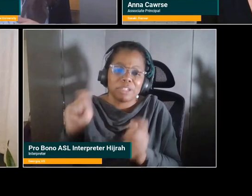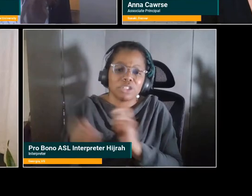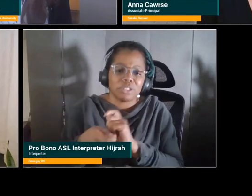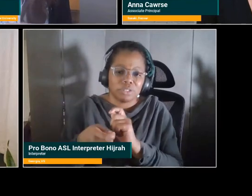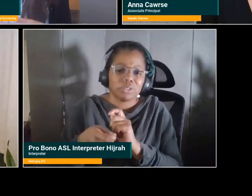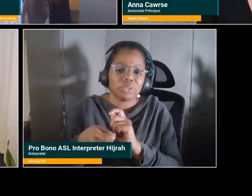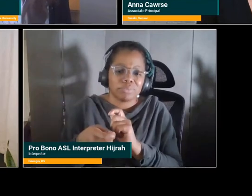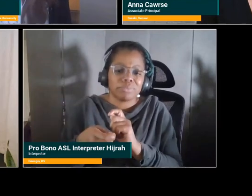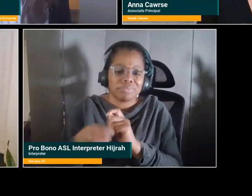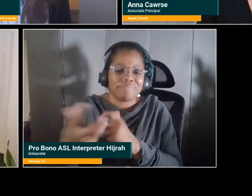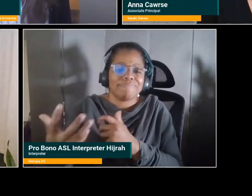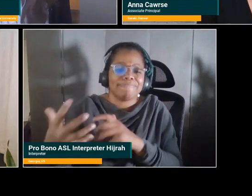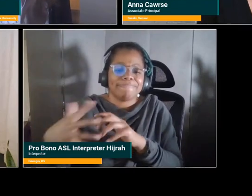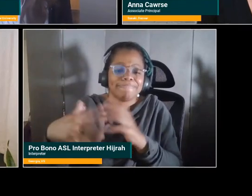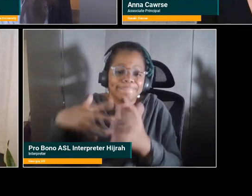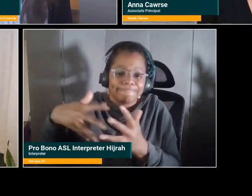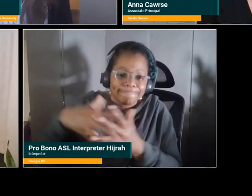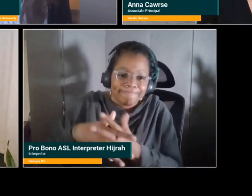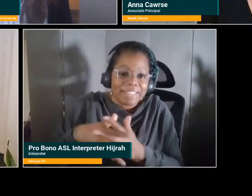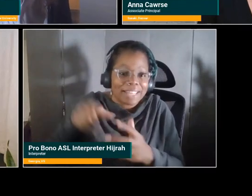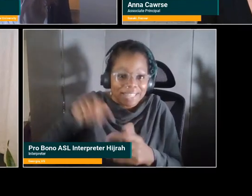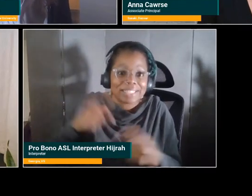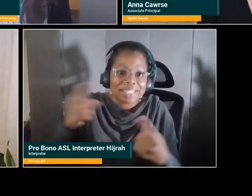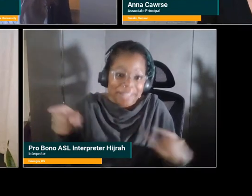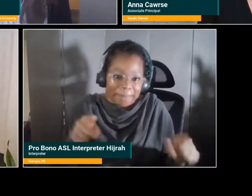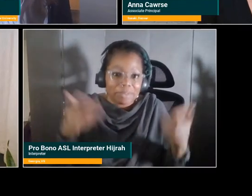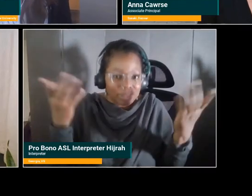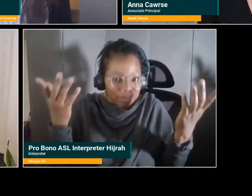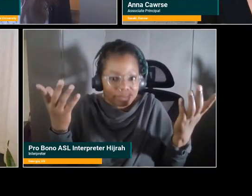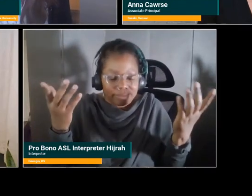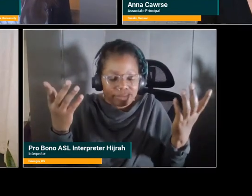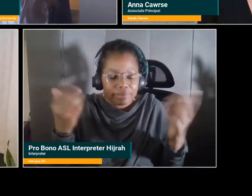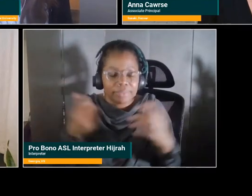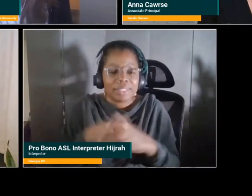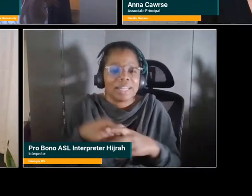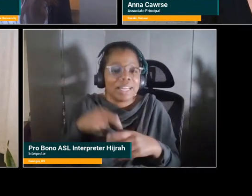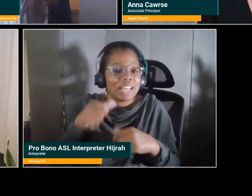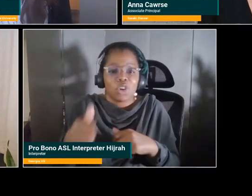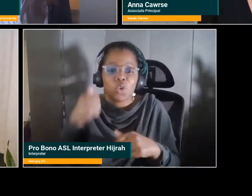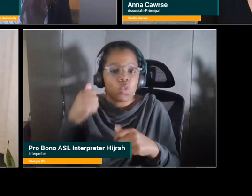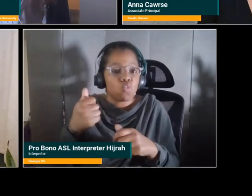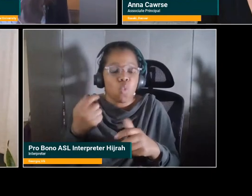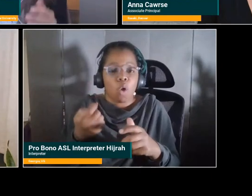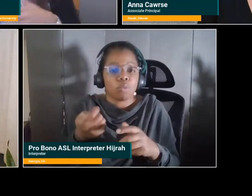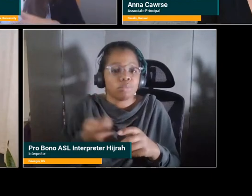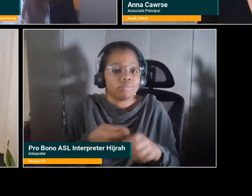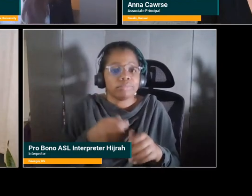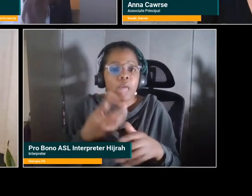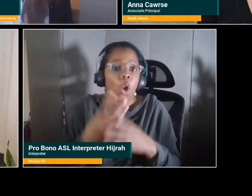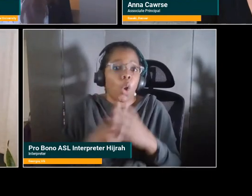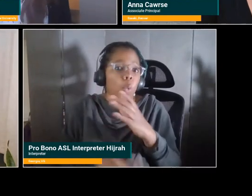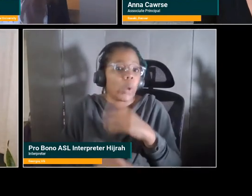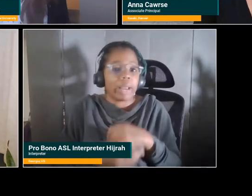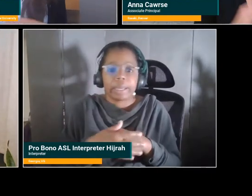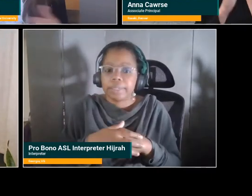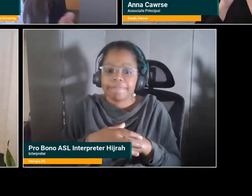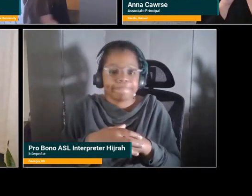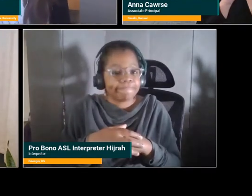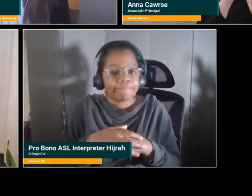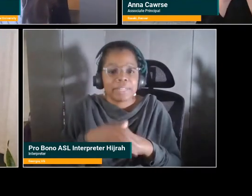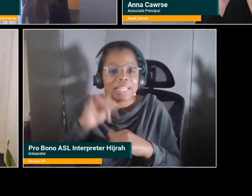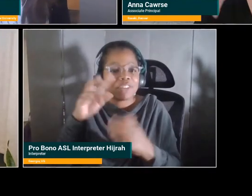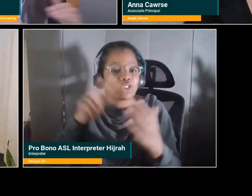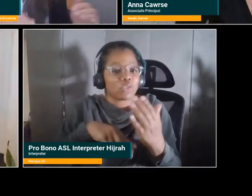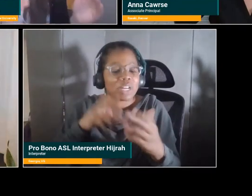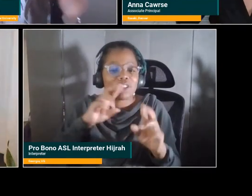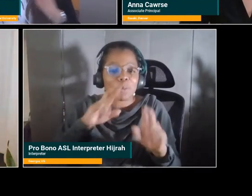woven in. This is our reality. Yeah. And it's not going away. You know, we if you're reading the